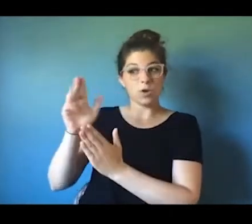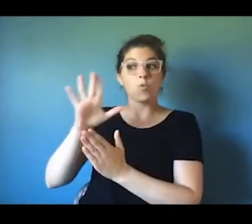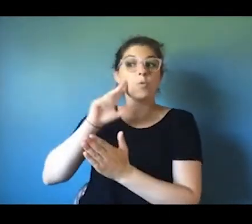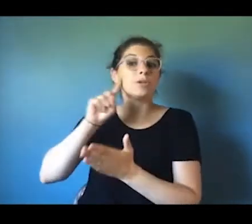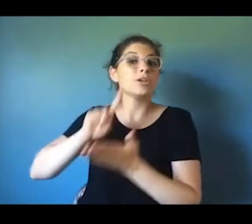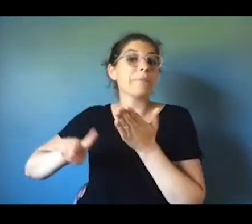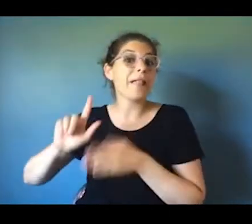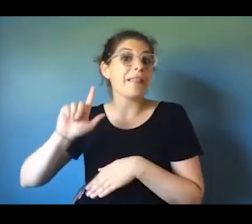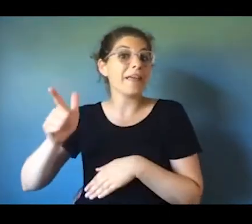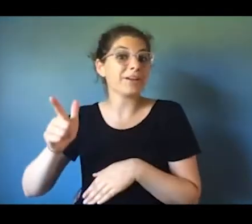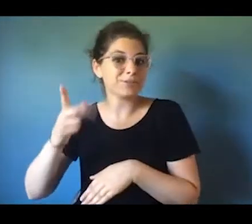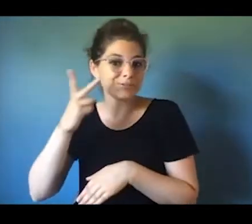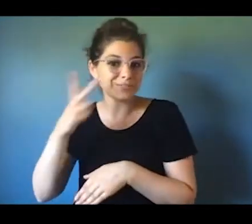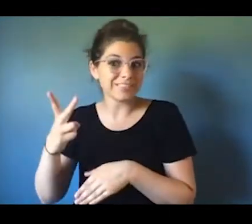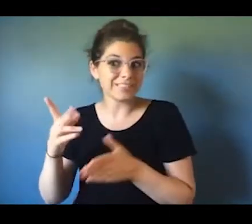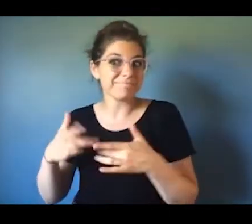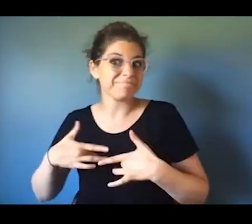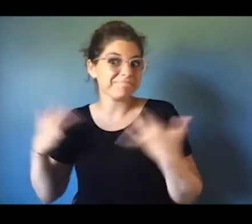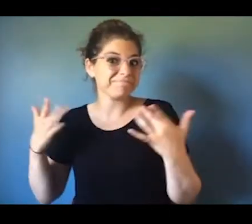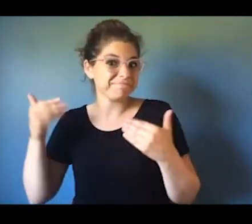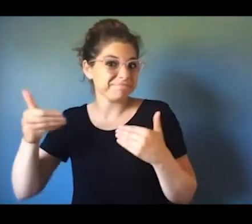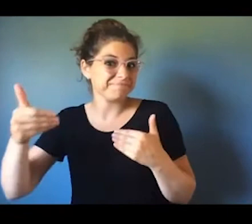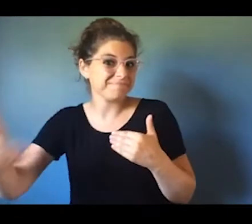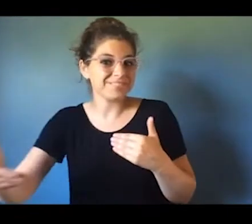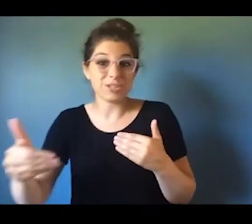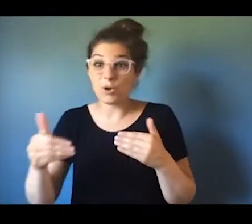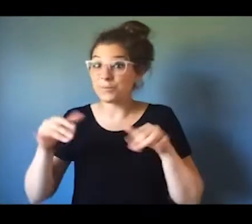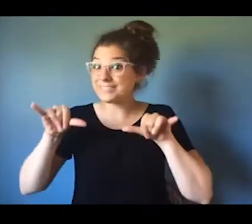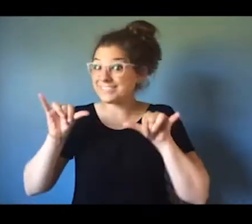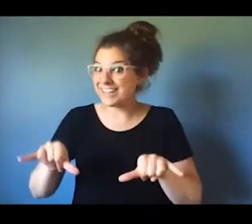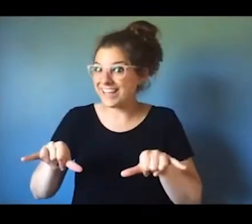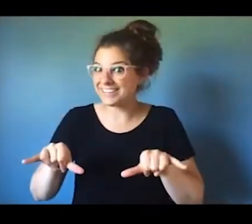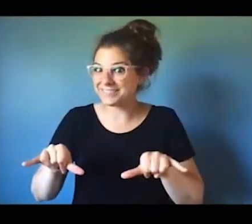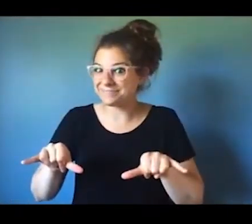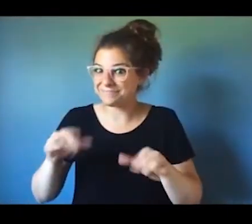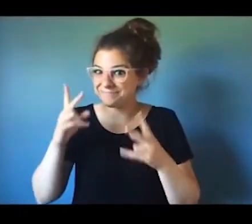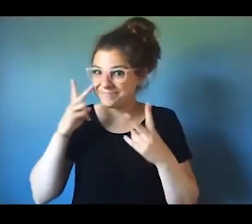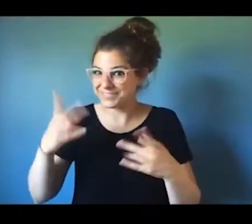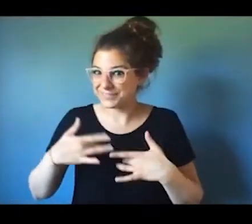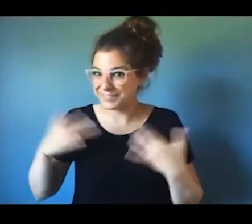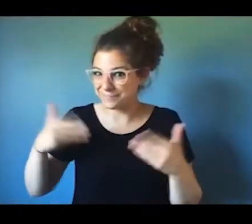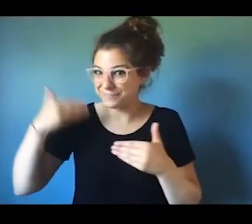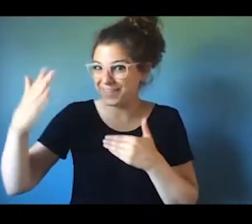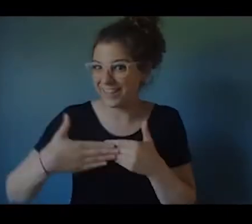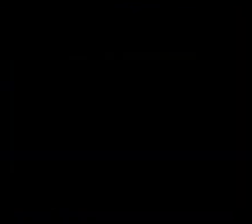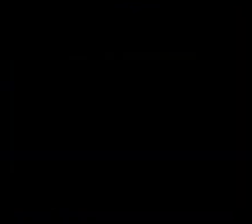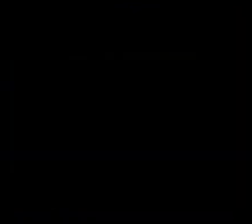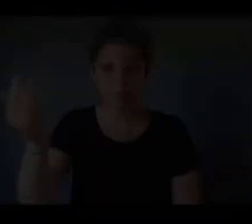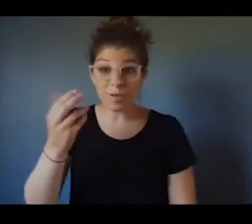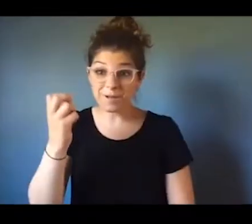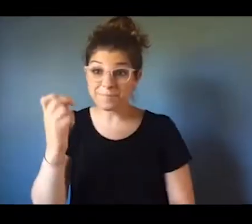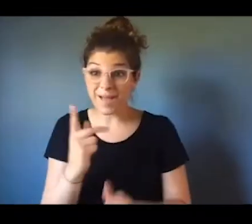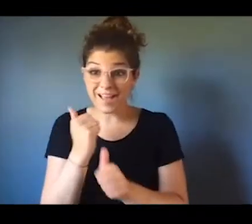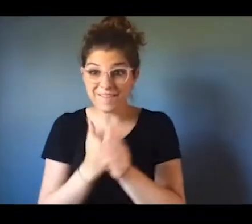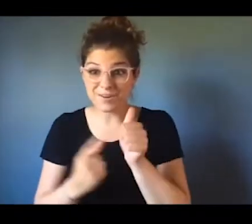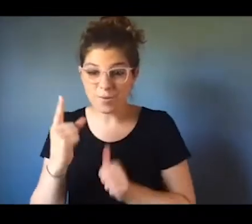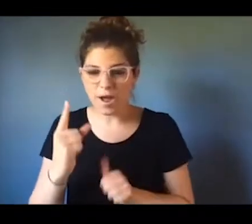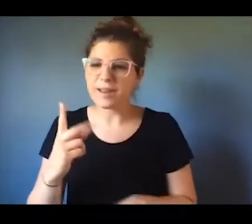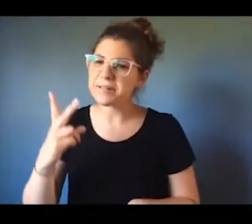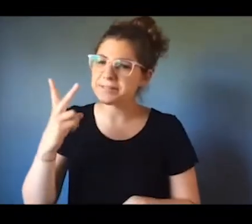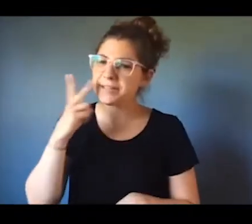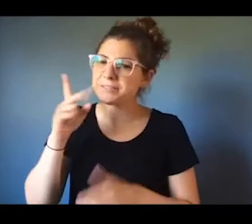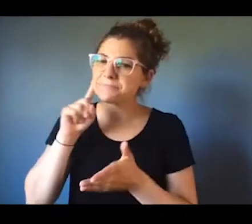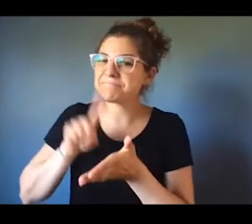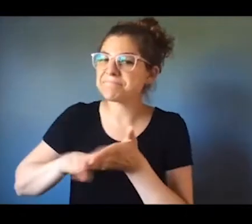Now, we'll let John get to work on his painting, but we'll check back later in the show to see how he's doing, so stick around. Welcome back,